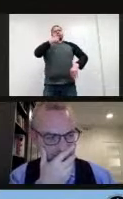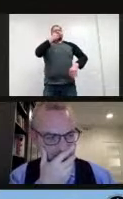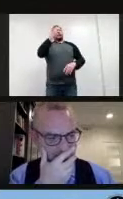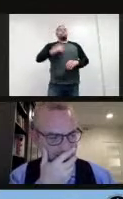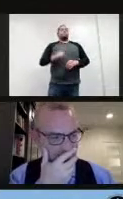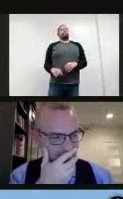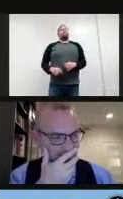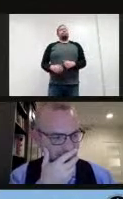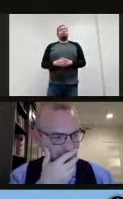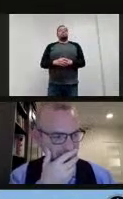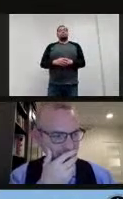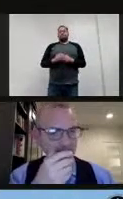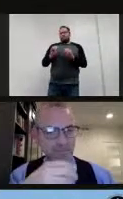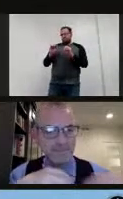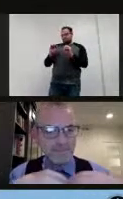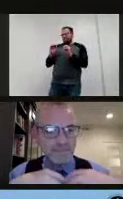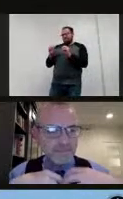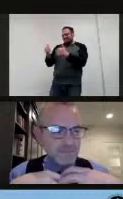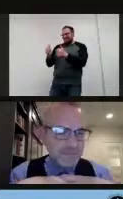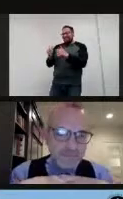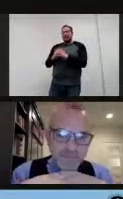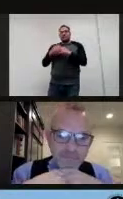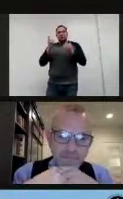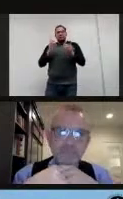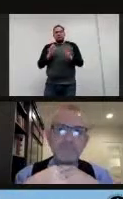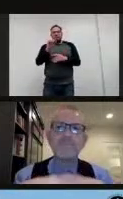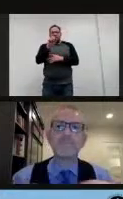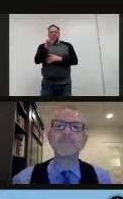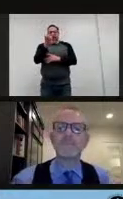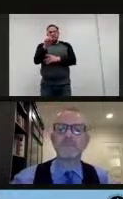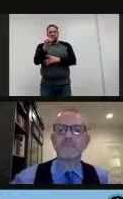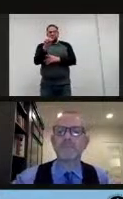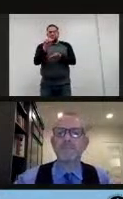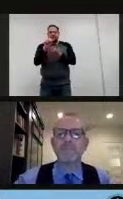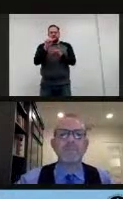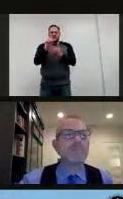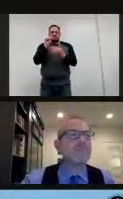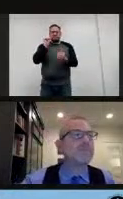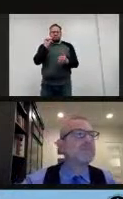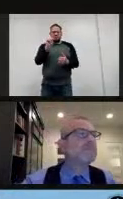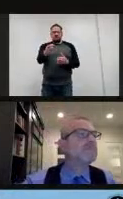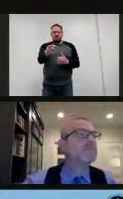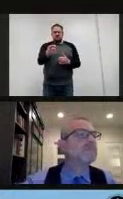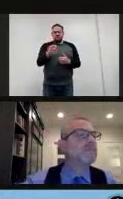Good point. Okay, Director Avila, your turn.